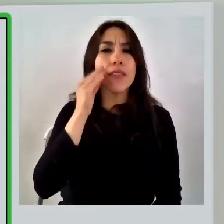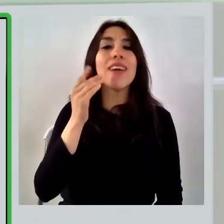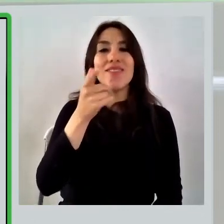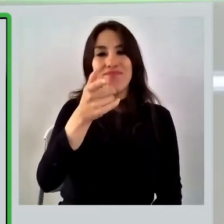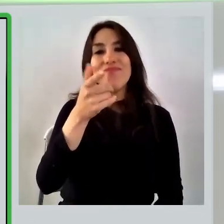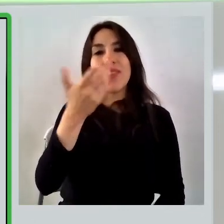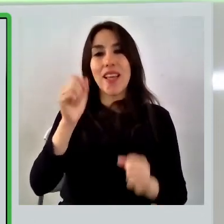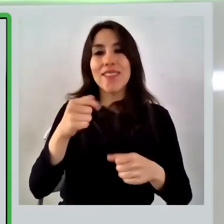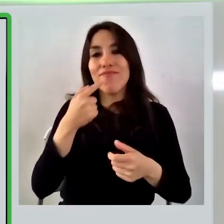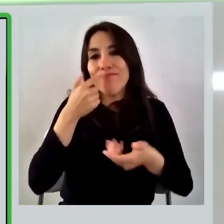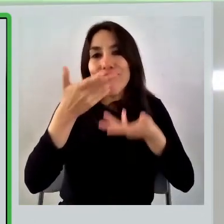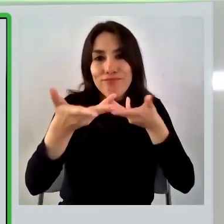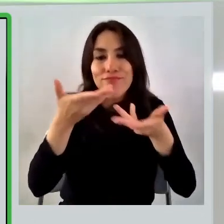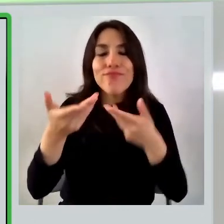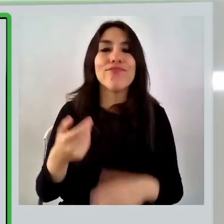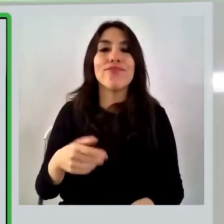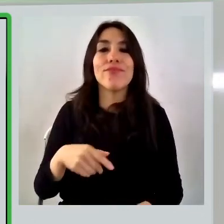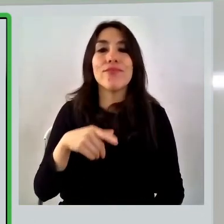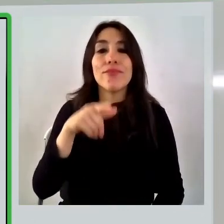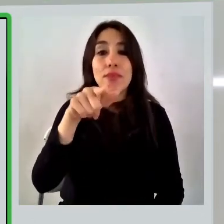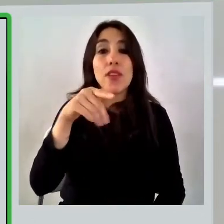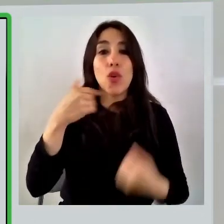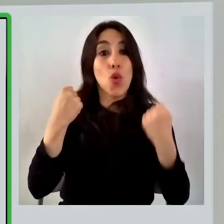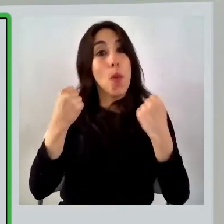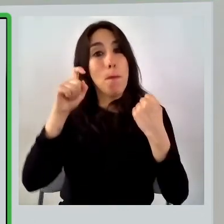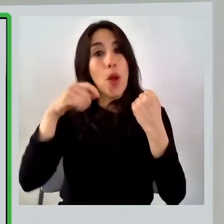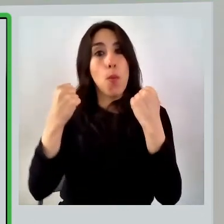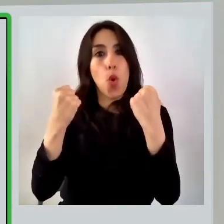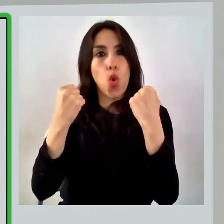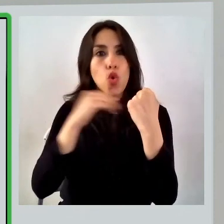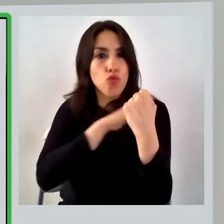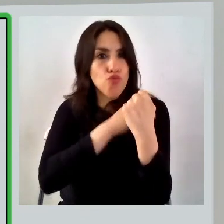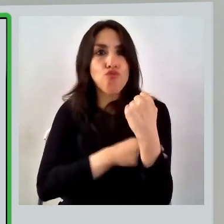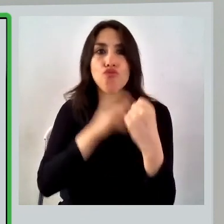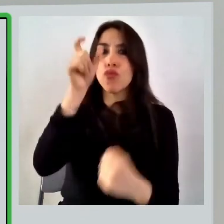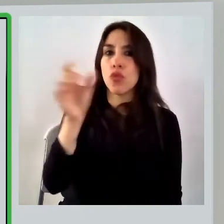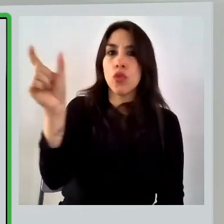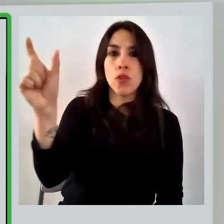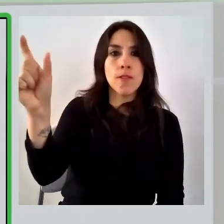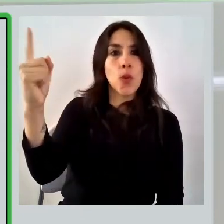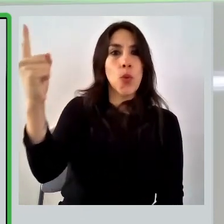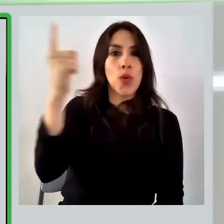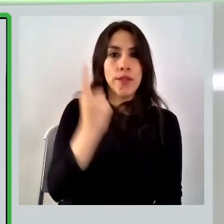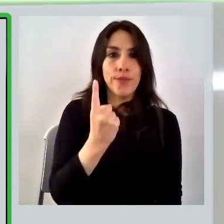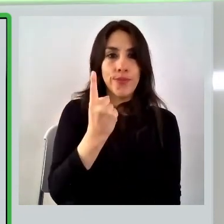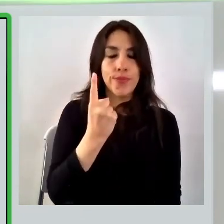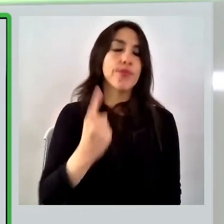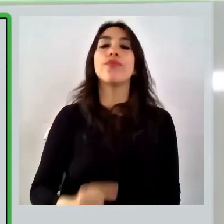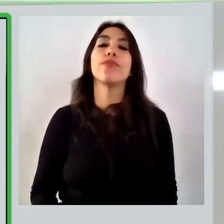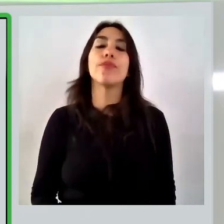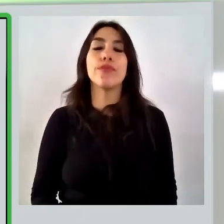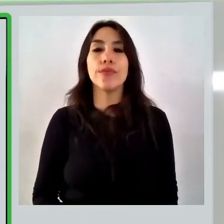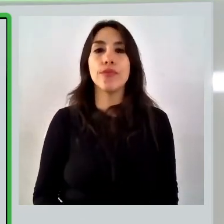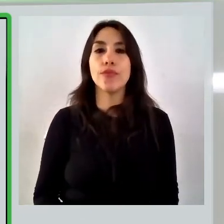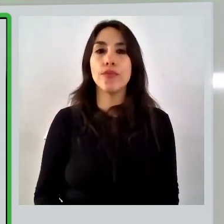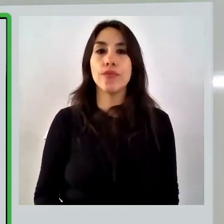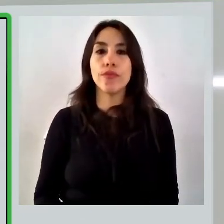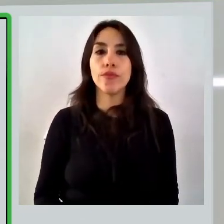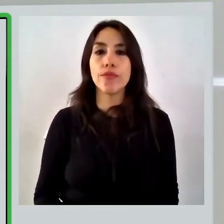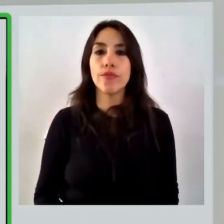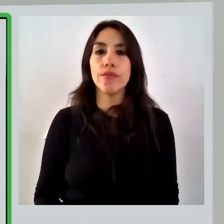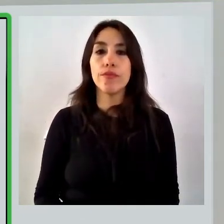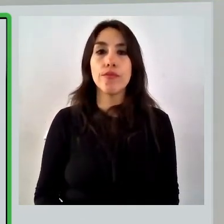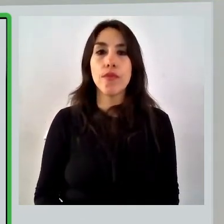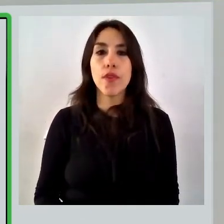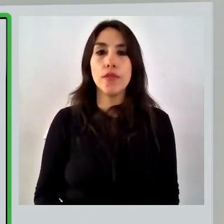engagement and set that against 200 workplace culture factors, mapping one against the other. And the idea of this is to